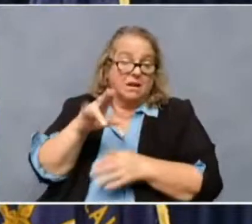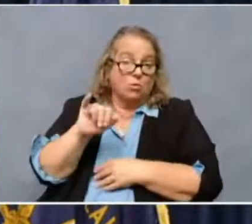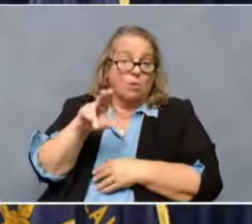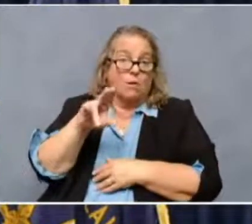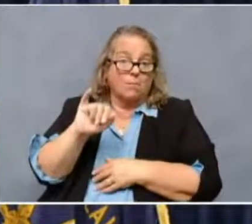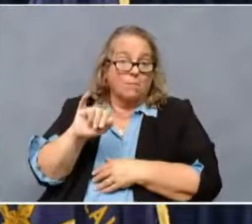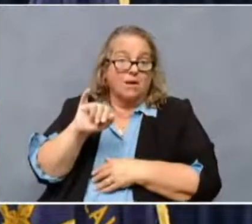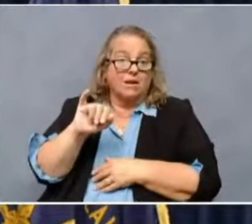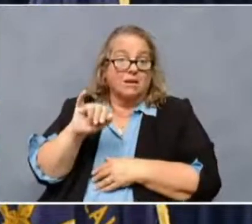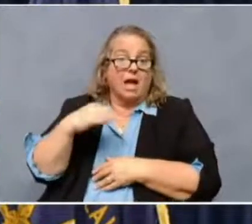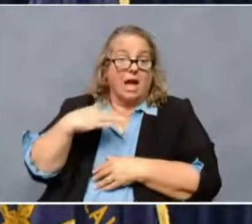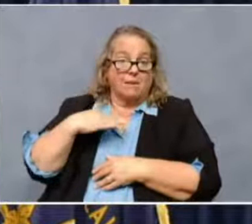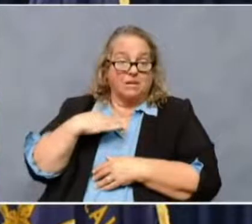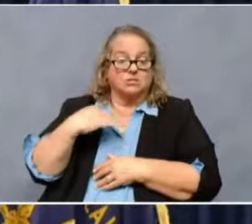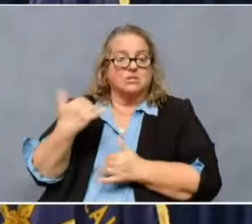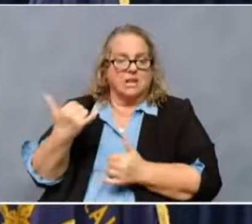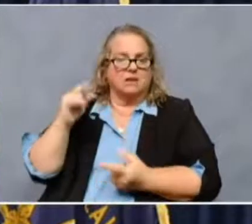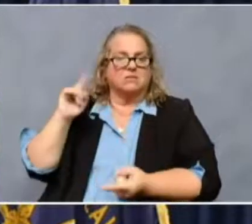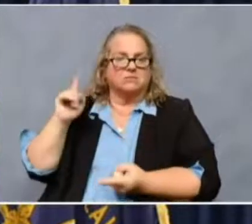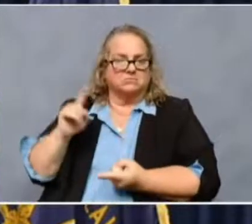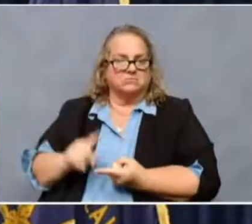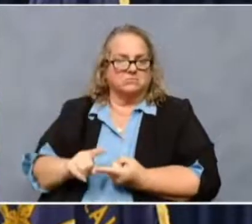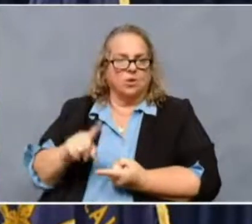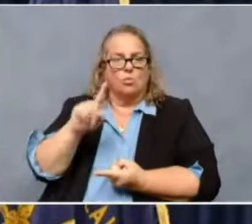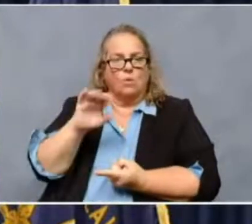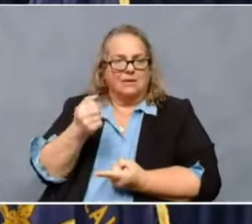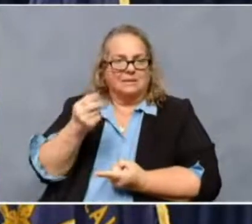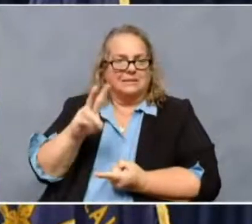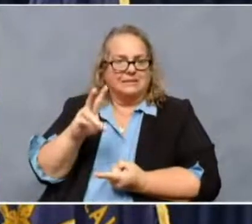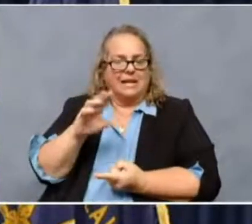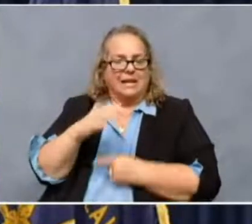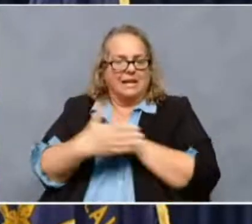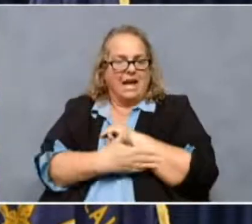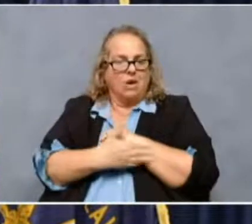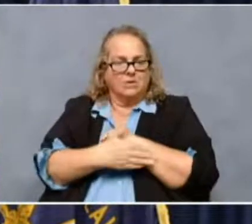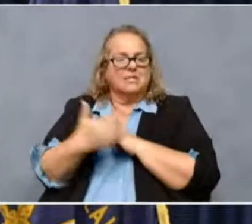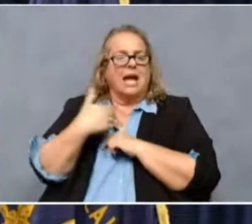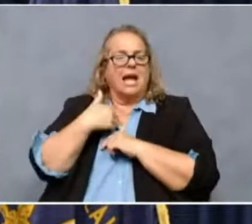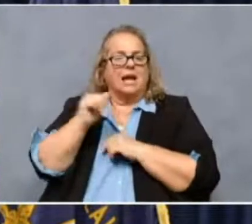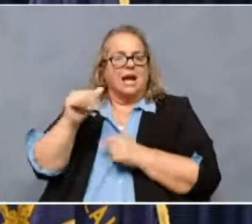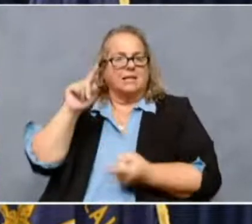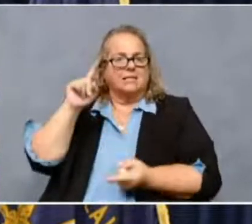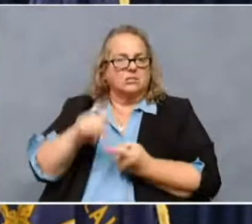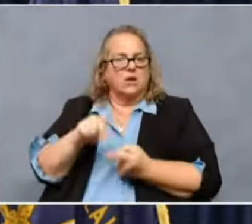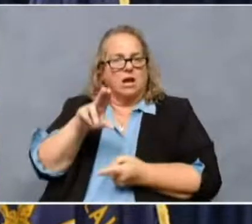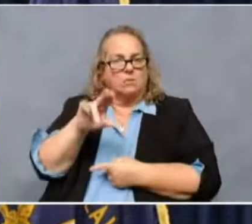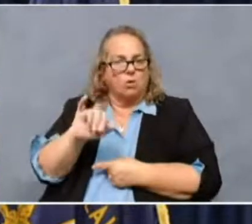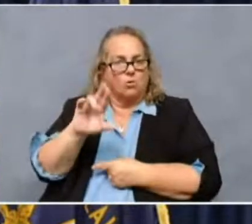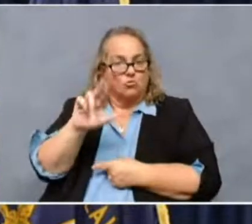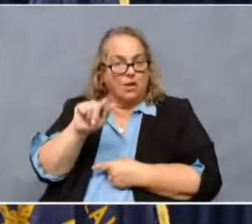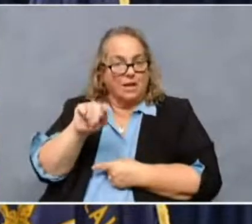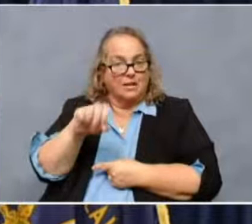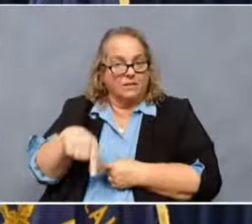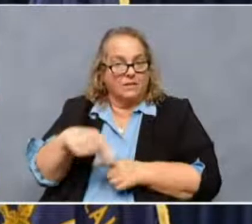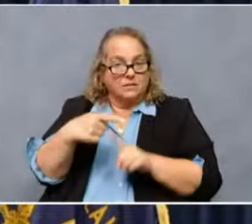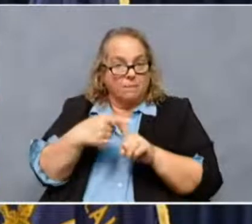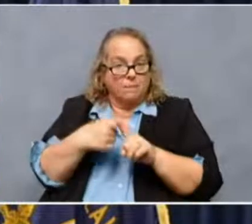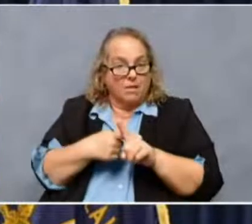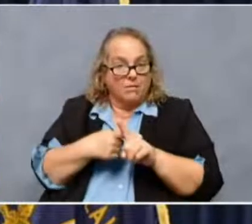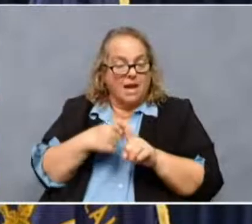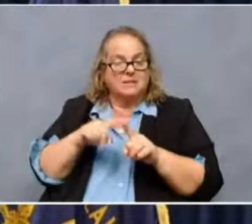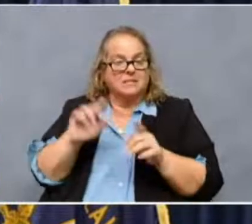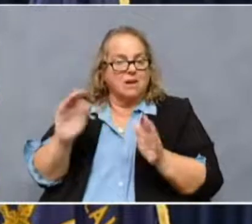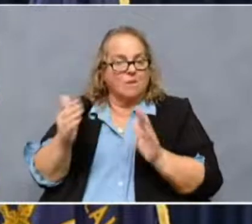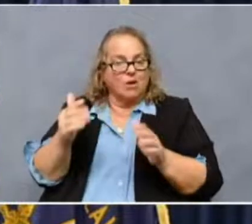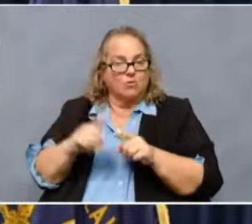are plunging in Kentucky. 116 counties had a decreased unemployment rate this month as compared to